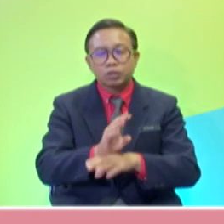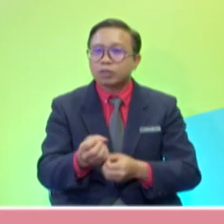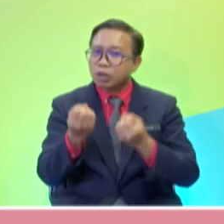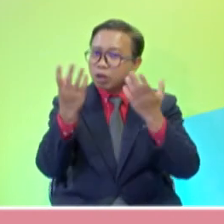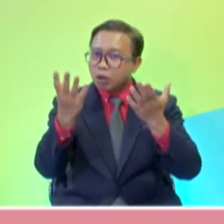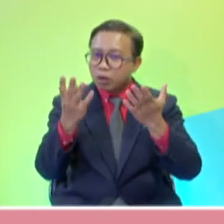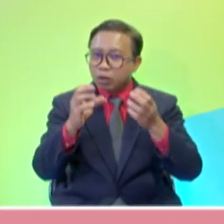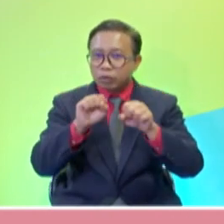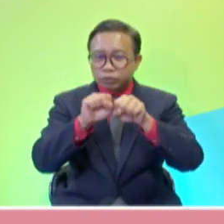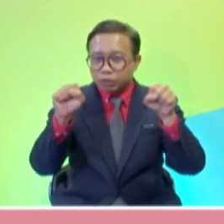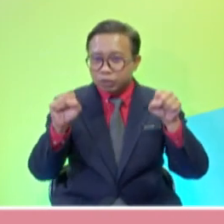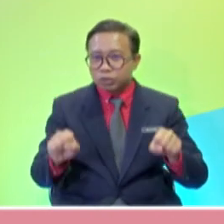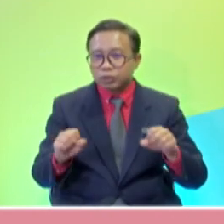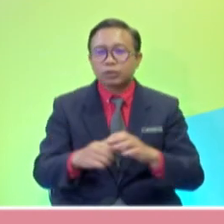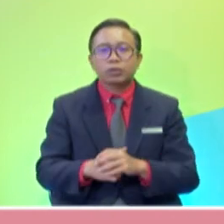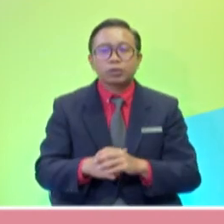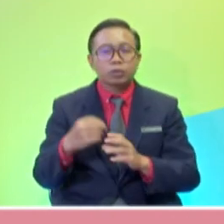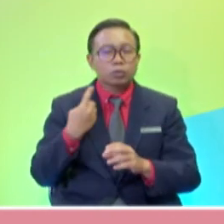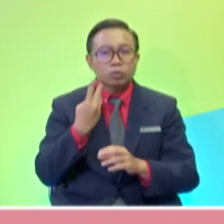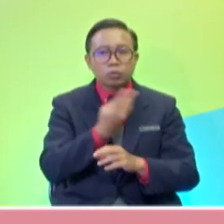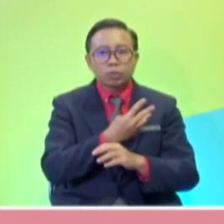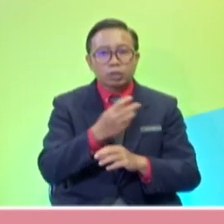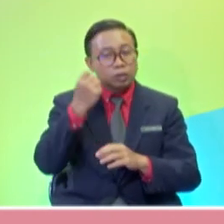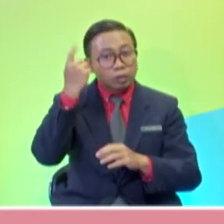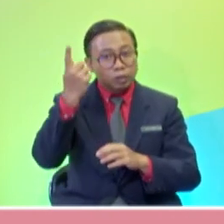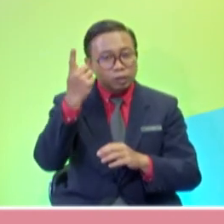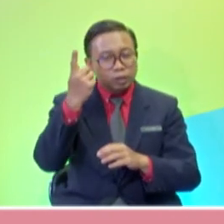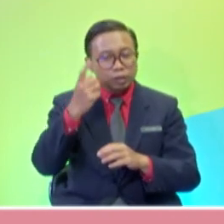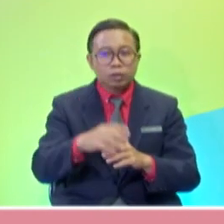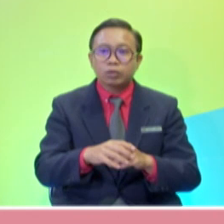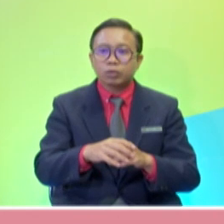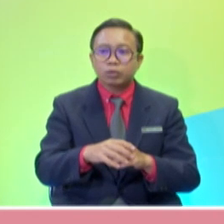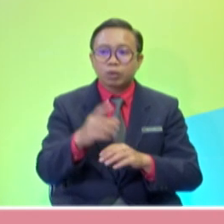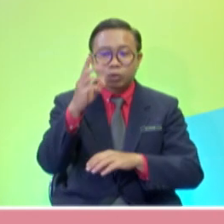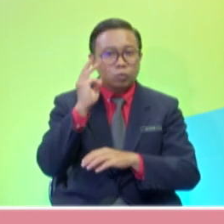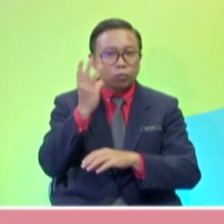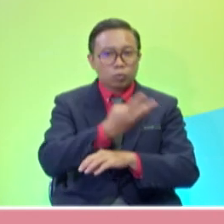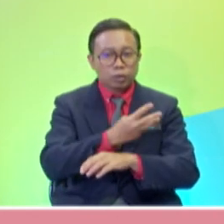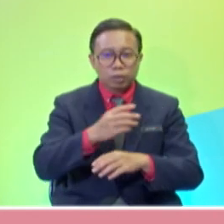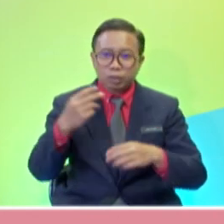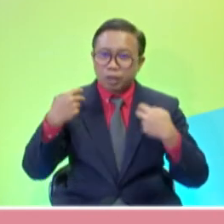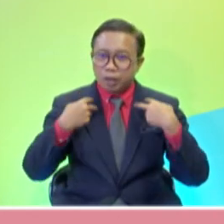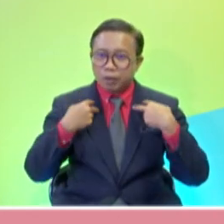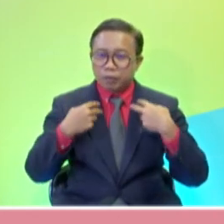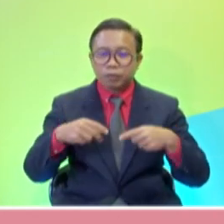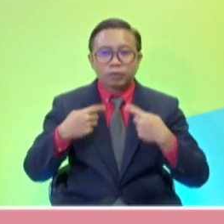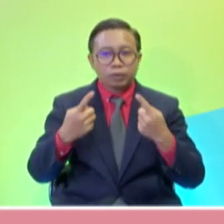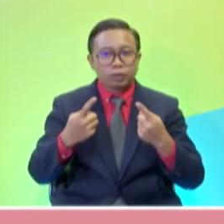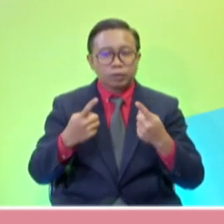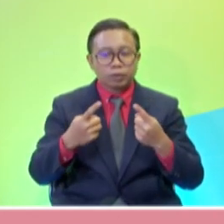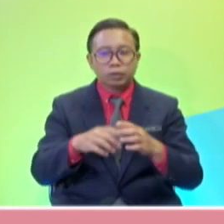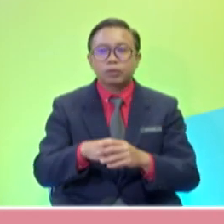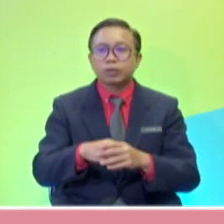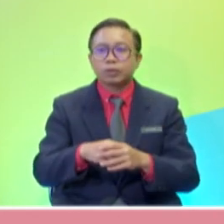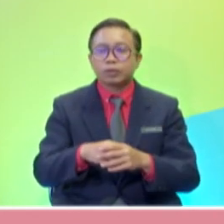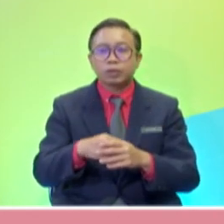stations. We've still got lots of things to do. We haven't been to Madame Tussauds or the Natural